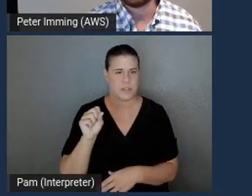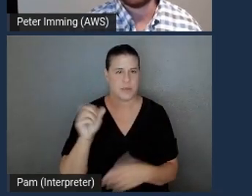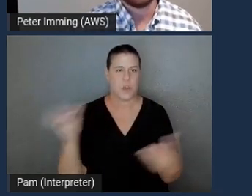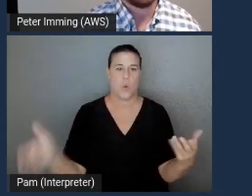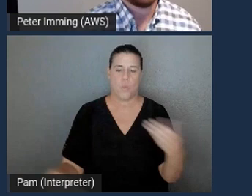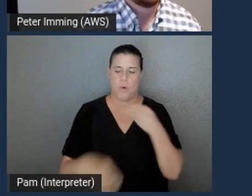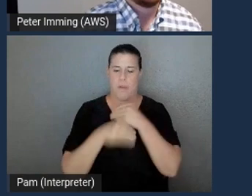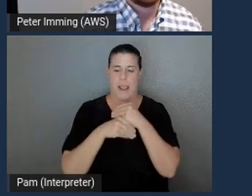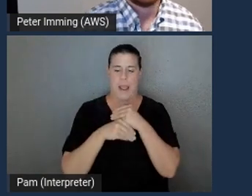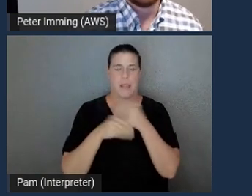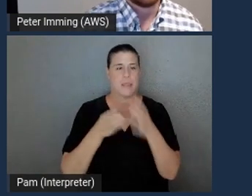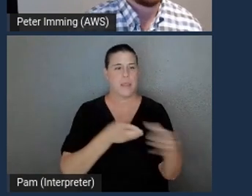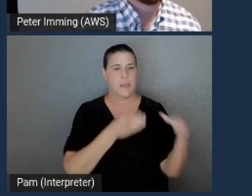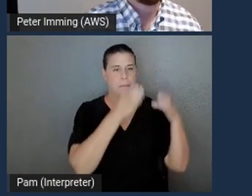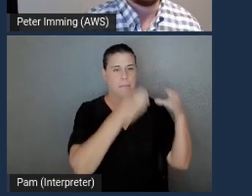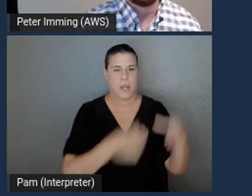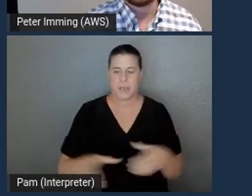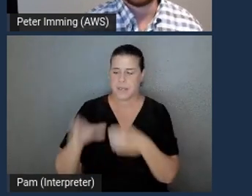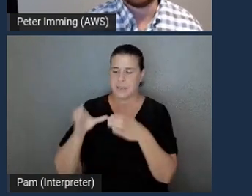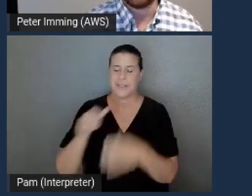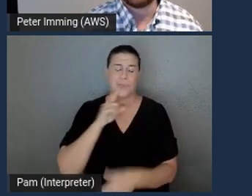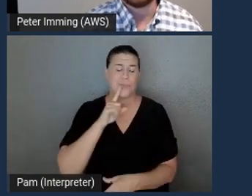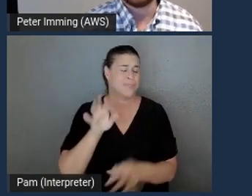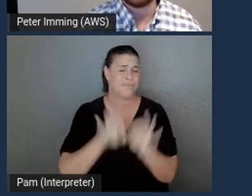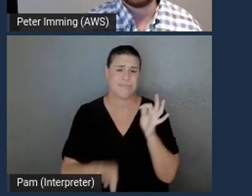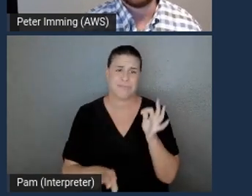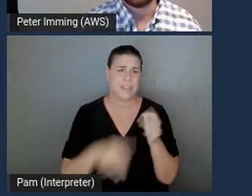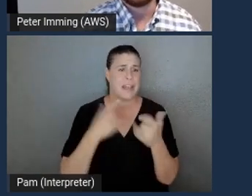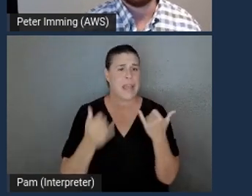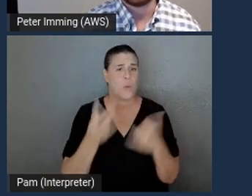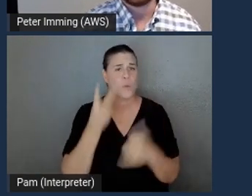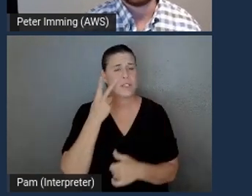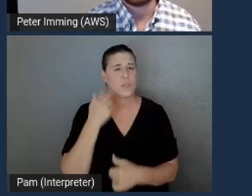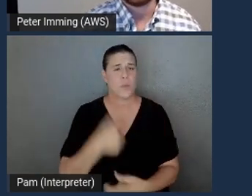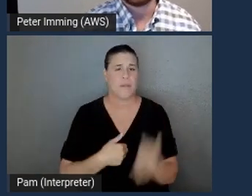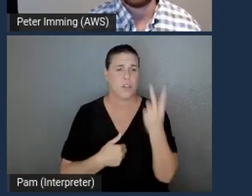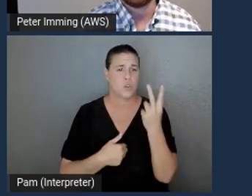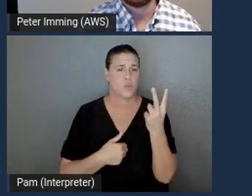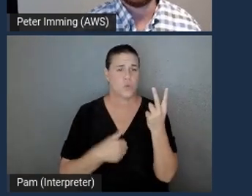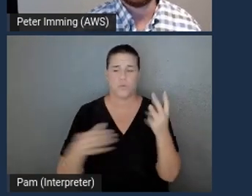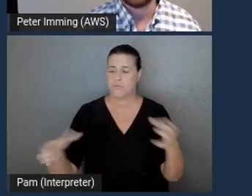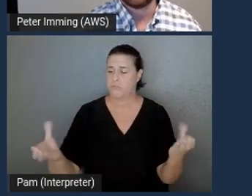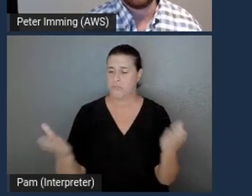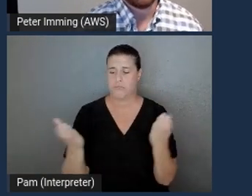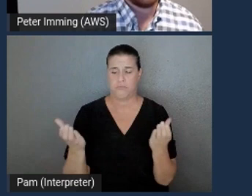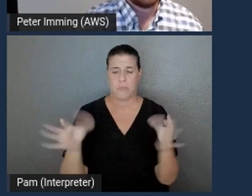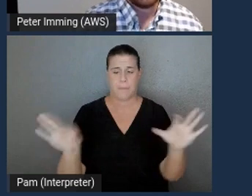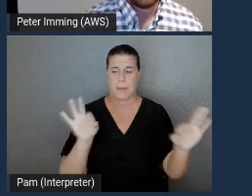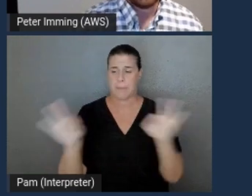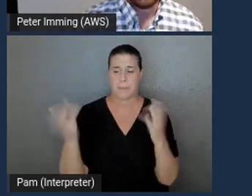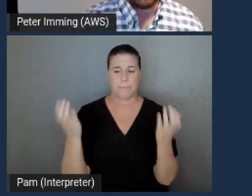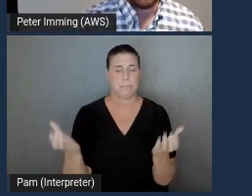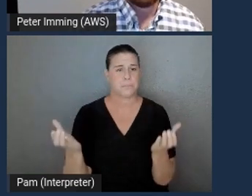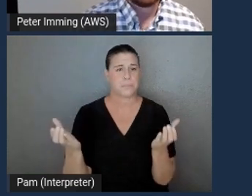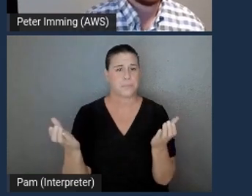buckets. Not a lot to it. So now we can see we've got our two buckets selected here. And now we have to